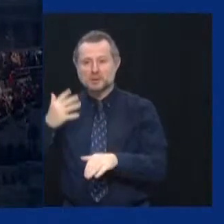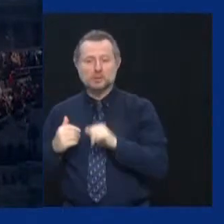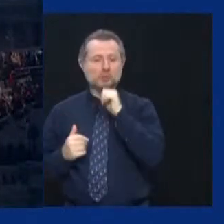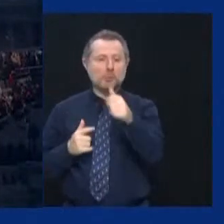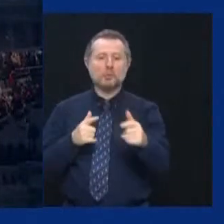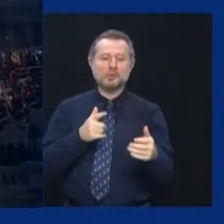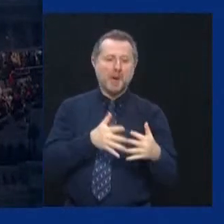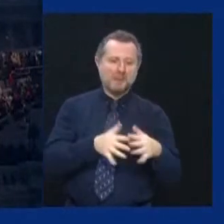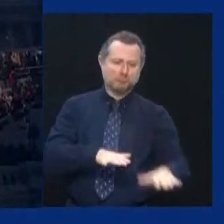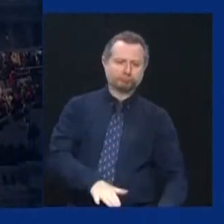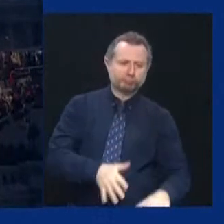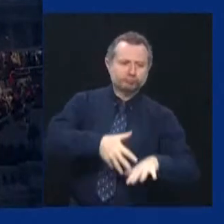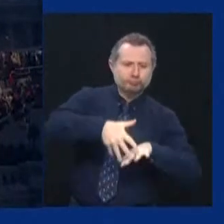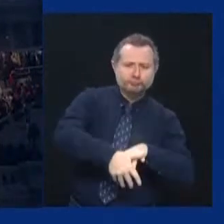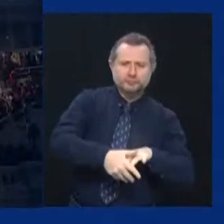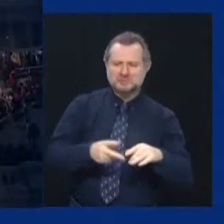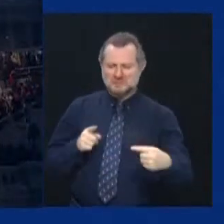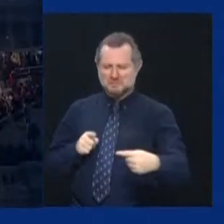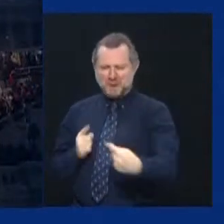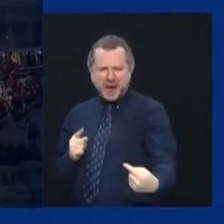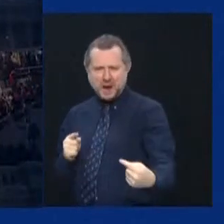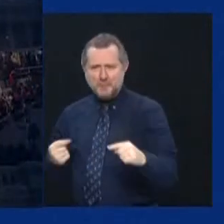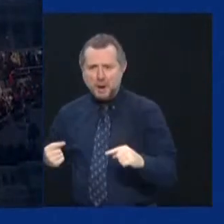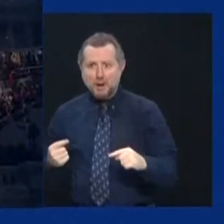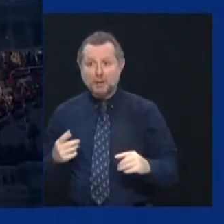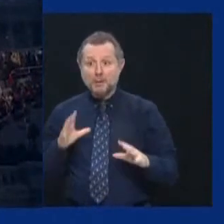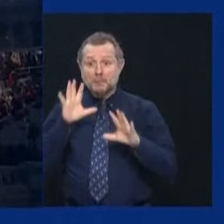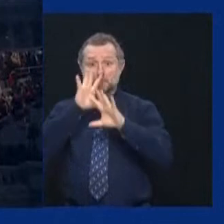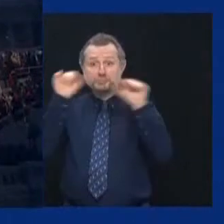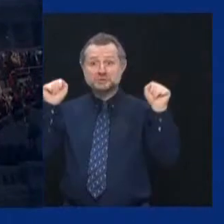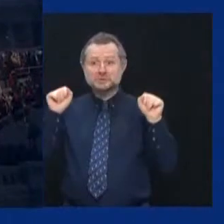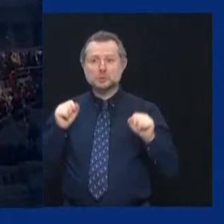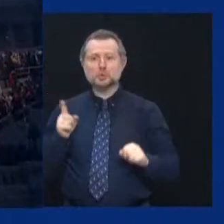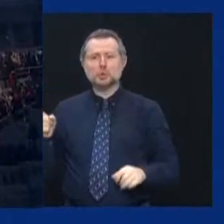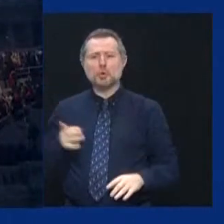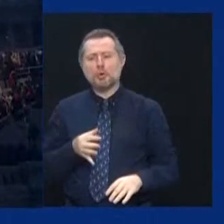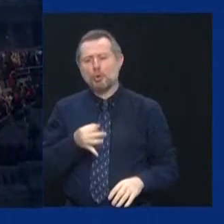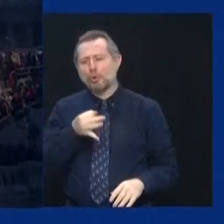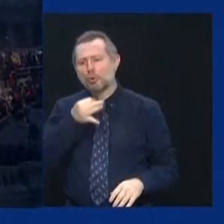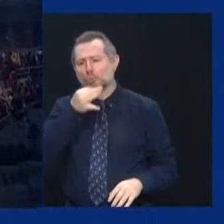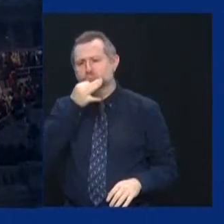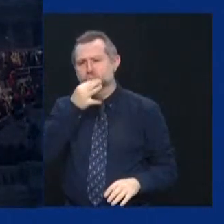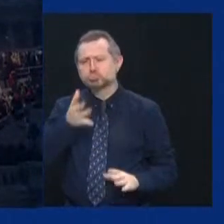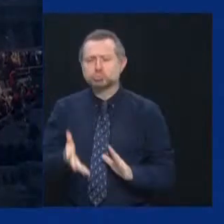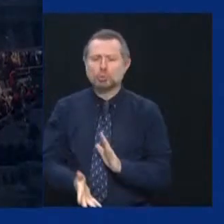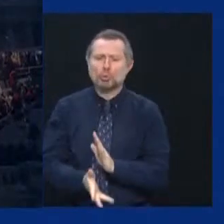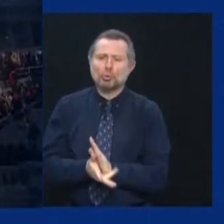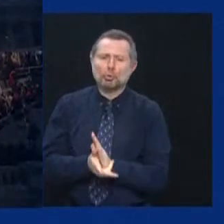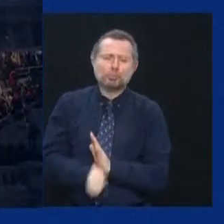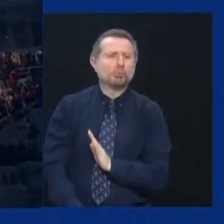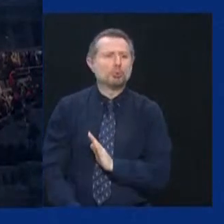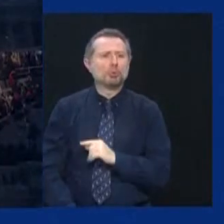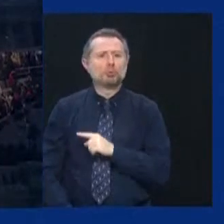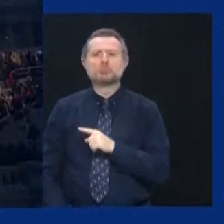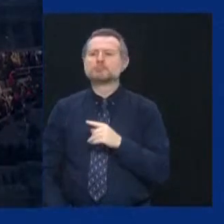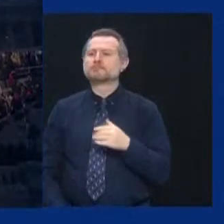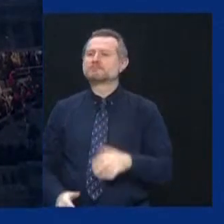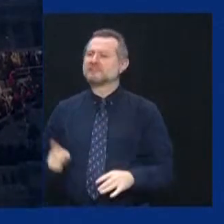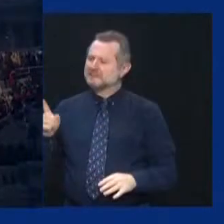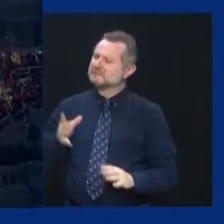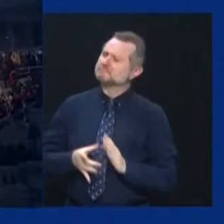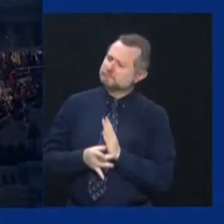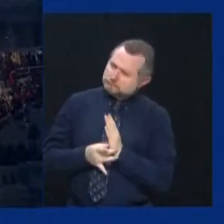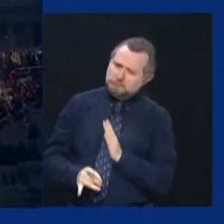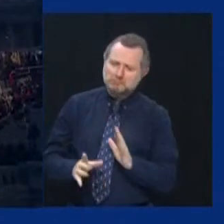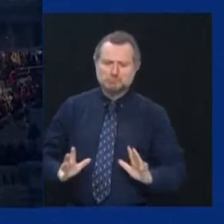divide, divide. That's what he excelled at. He marshaled